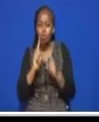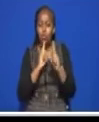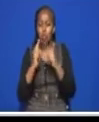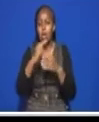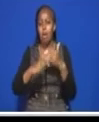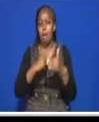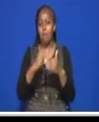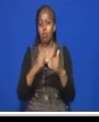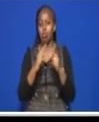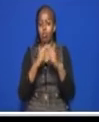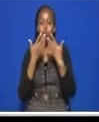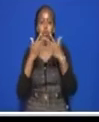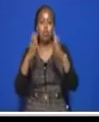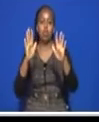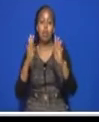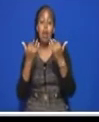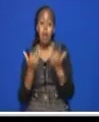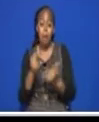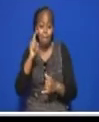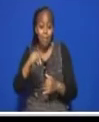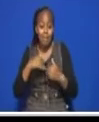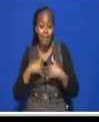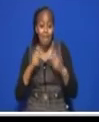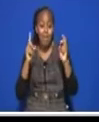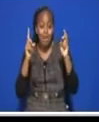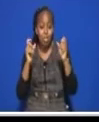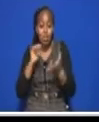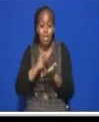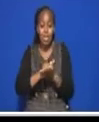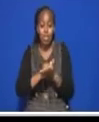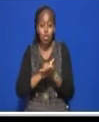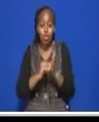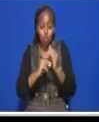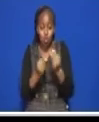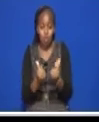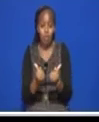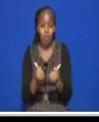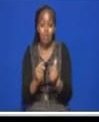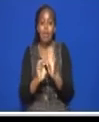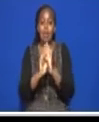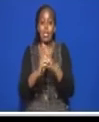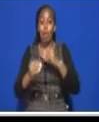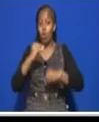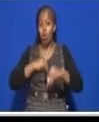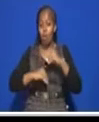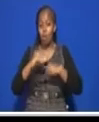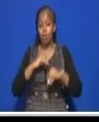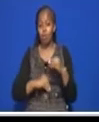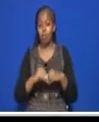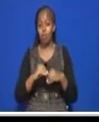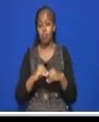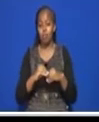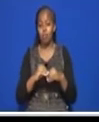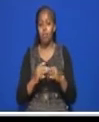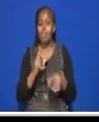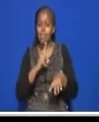to your audience? There must be an issue you are trying to tackle. For instance, corruption. So